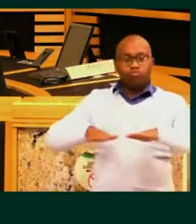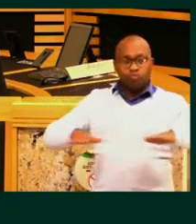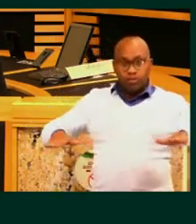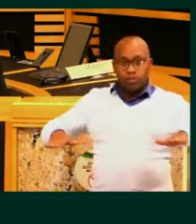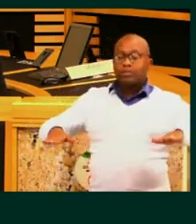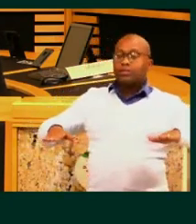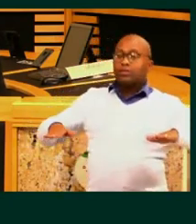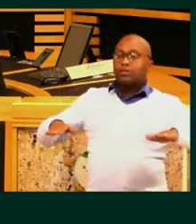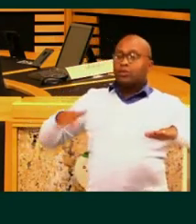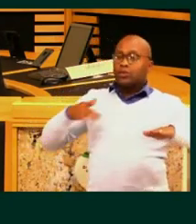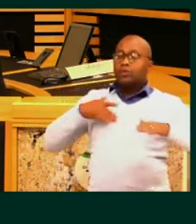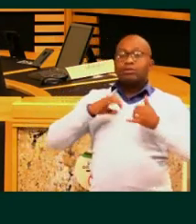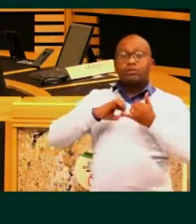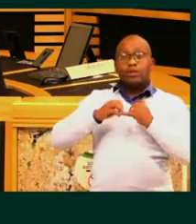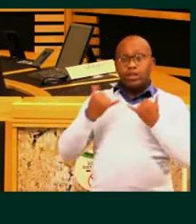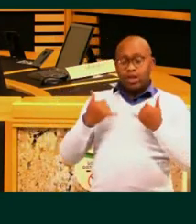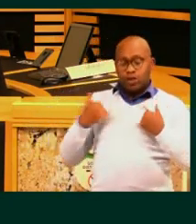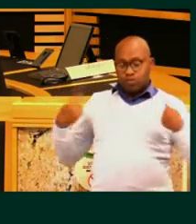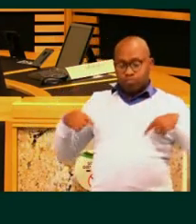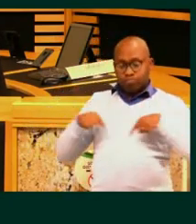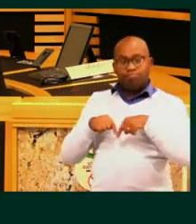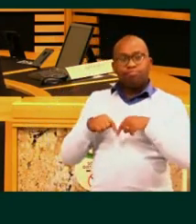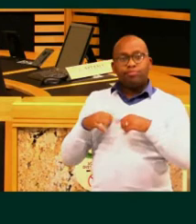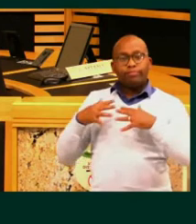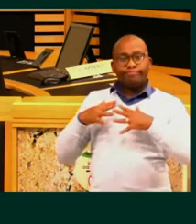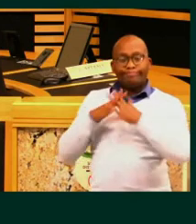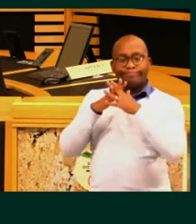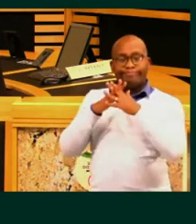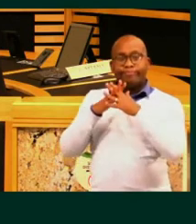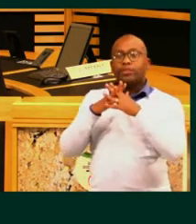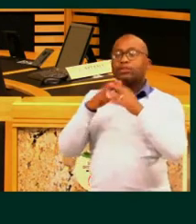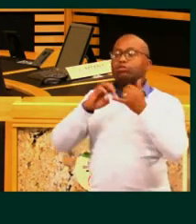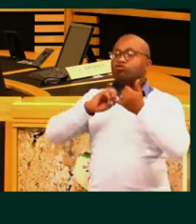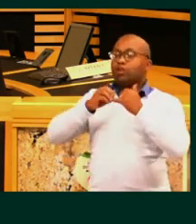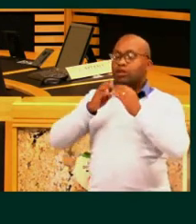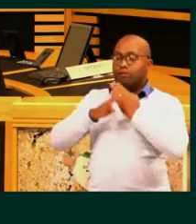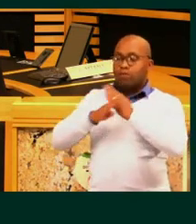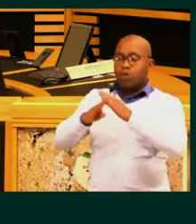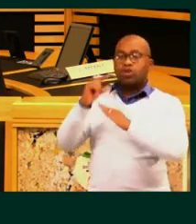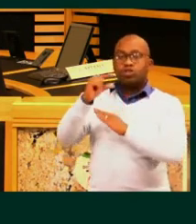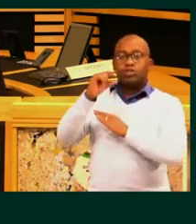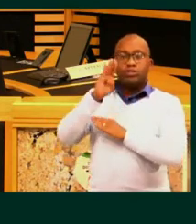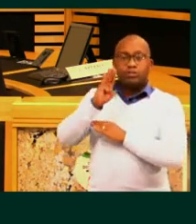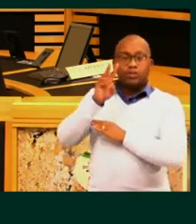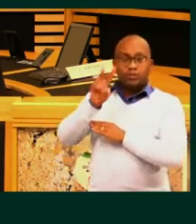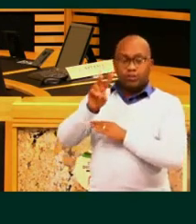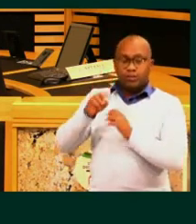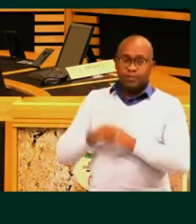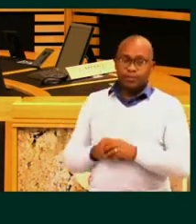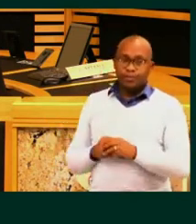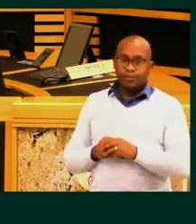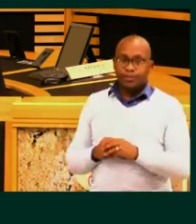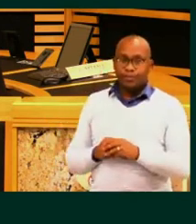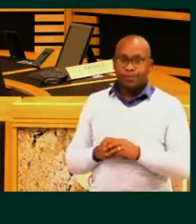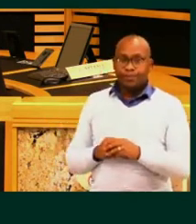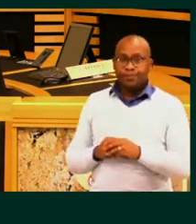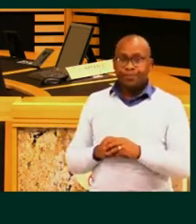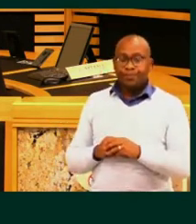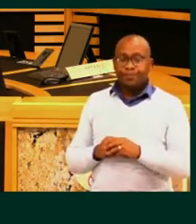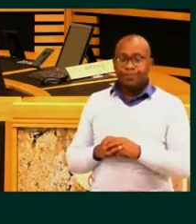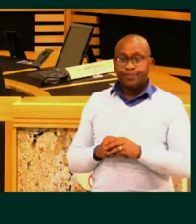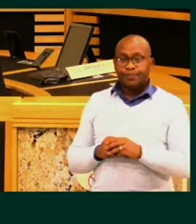interventions As We Stand United against gender based violence we are embarking on an all